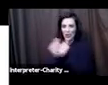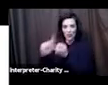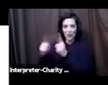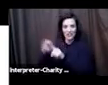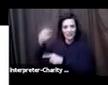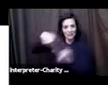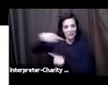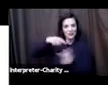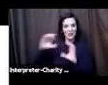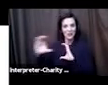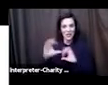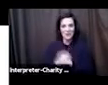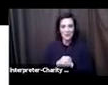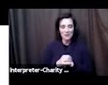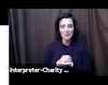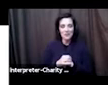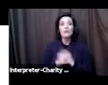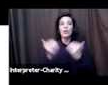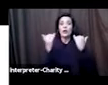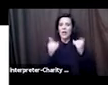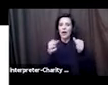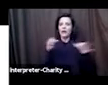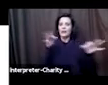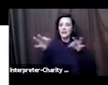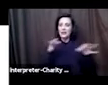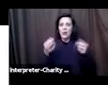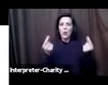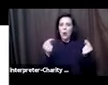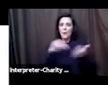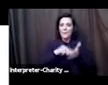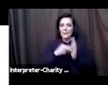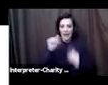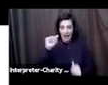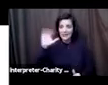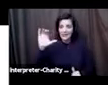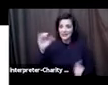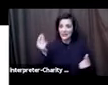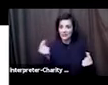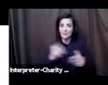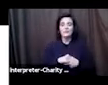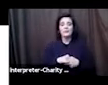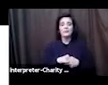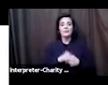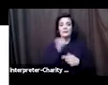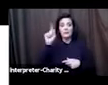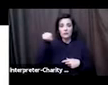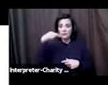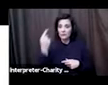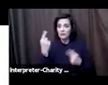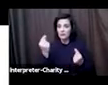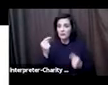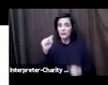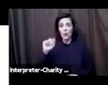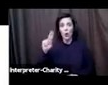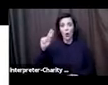go on. So a little bit further breaking down our definition of AAC. We don't just have the augmentative